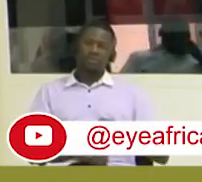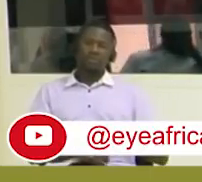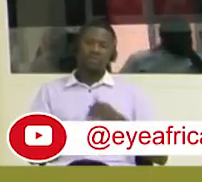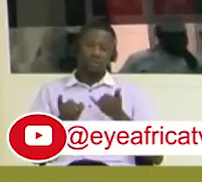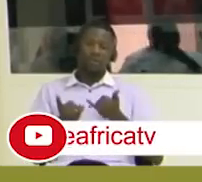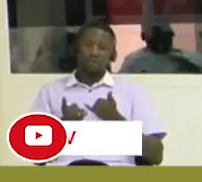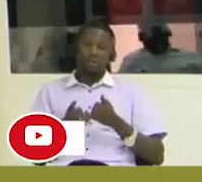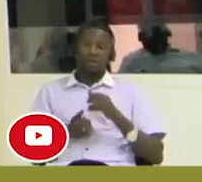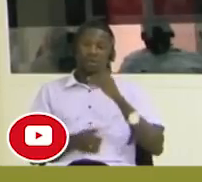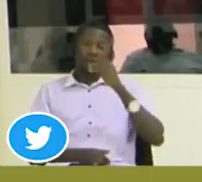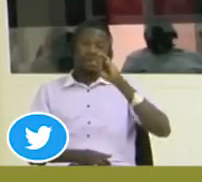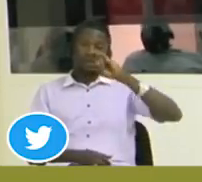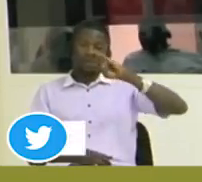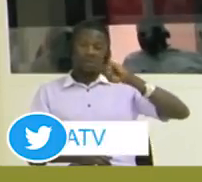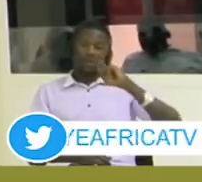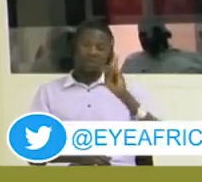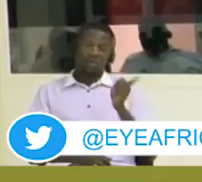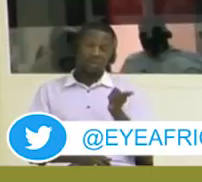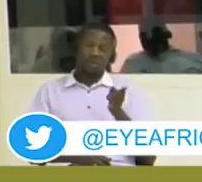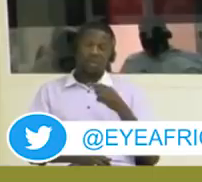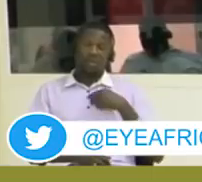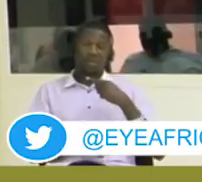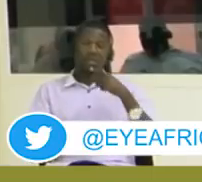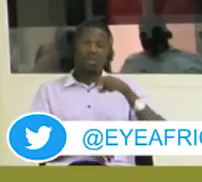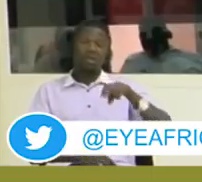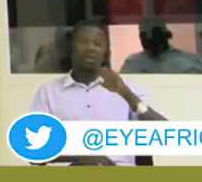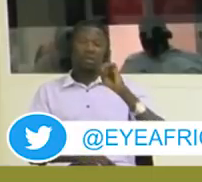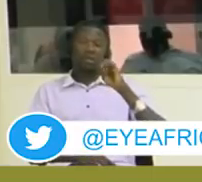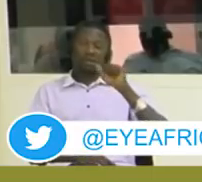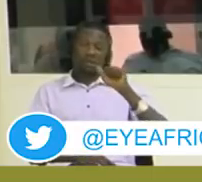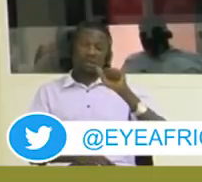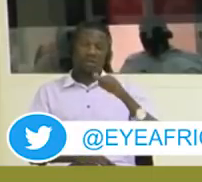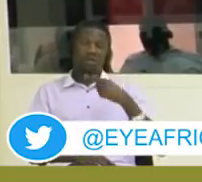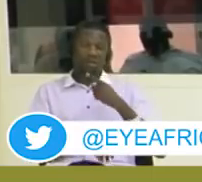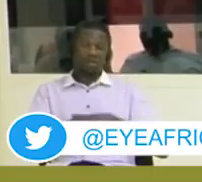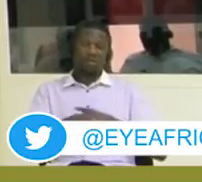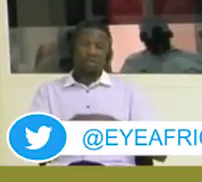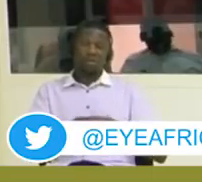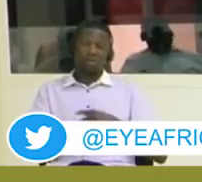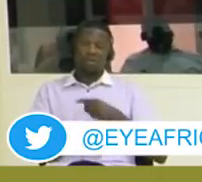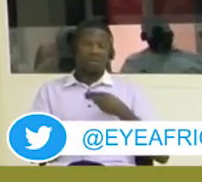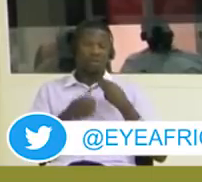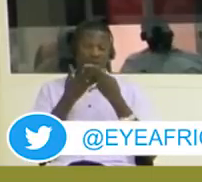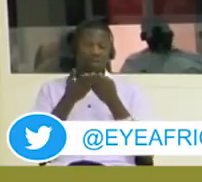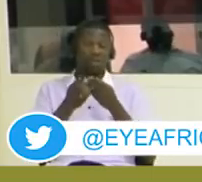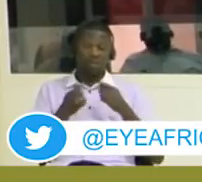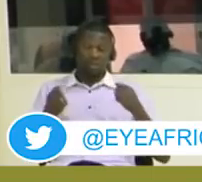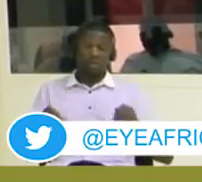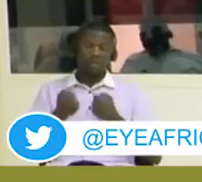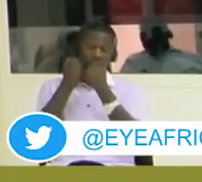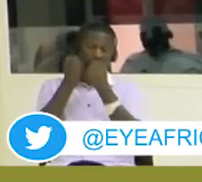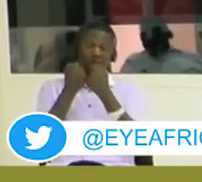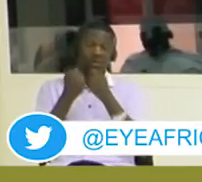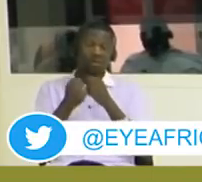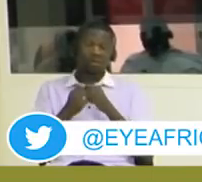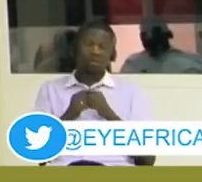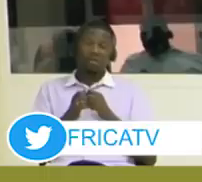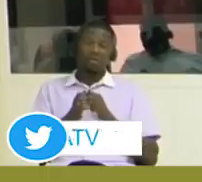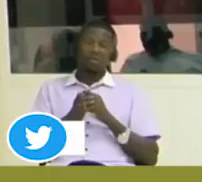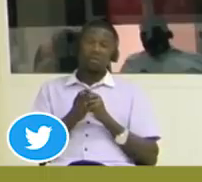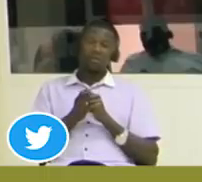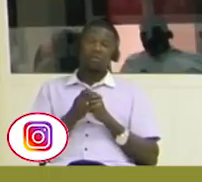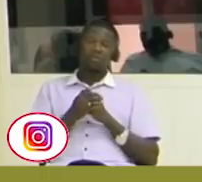DG NIA at the time was saying, look, he's not ruling out an accident, he's not ruling out,